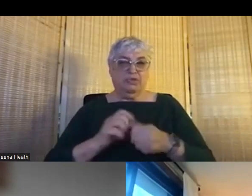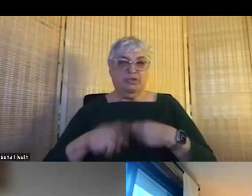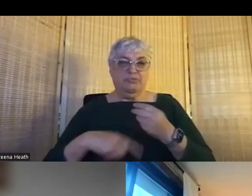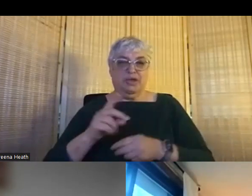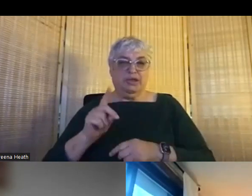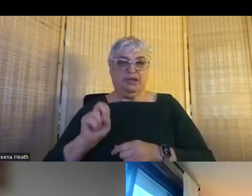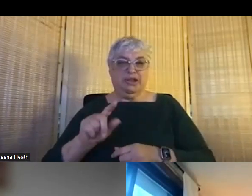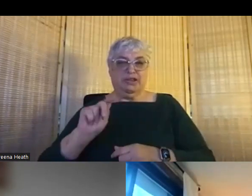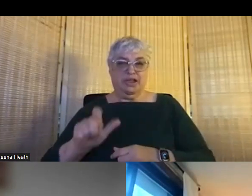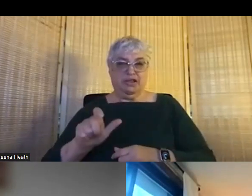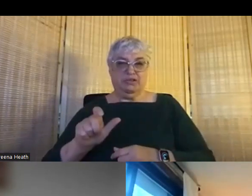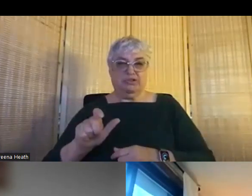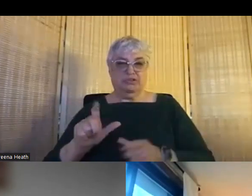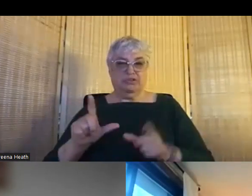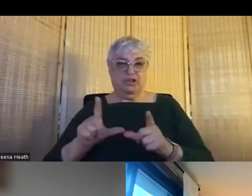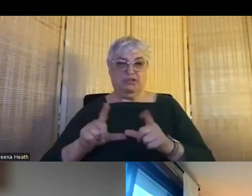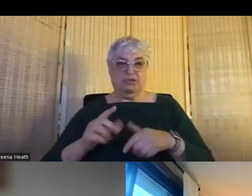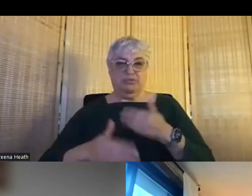that licensing process?